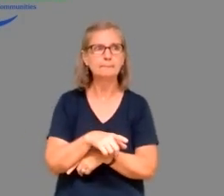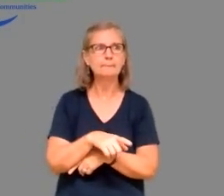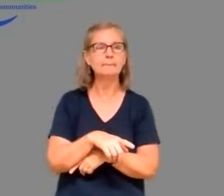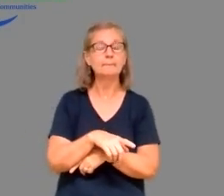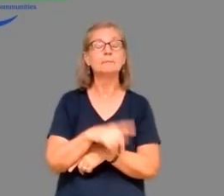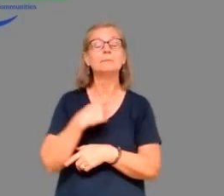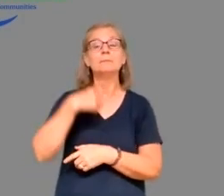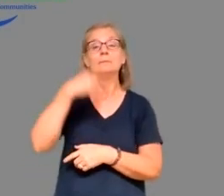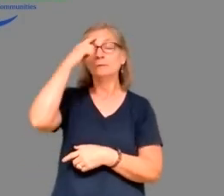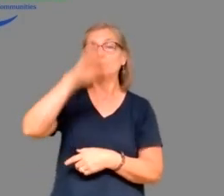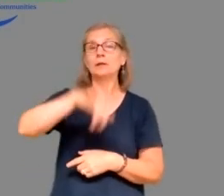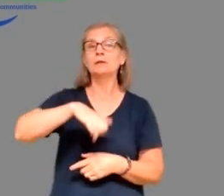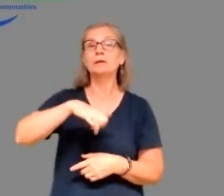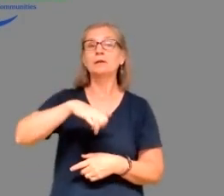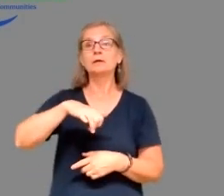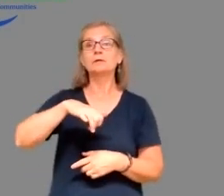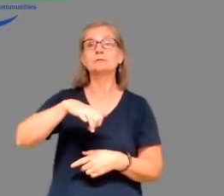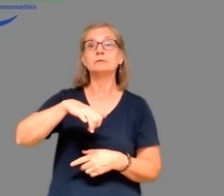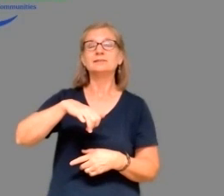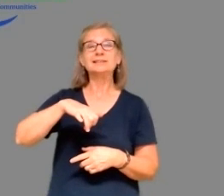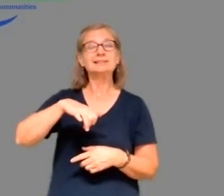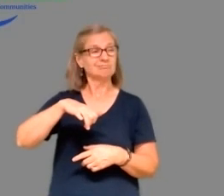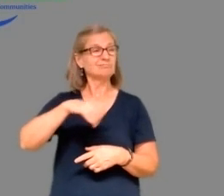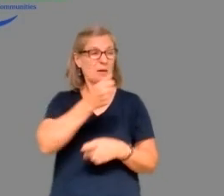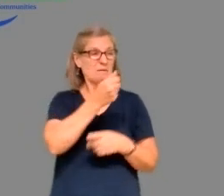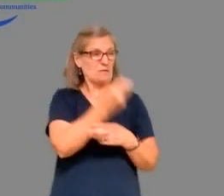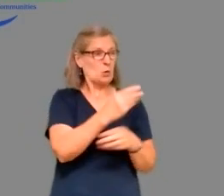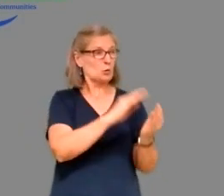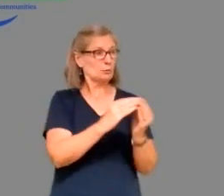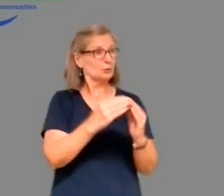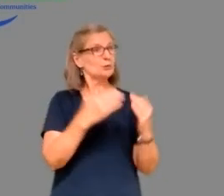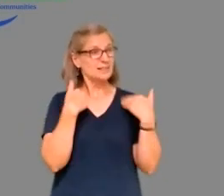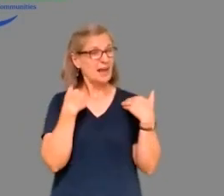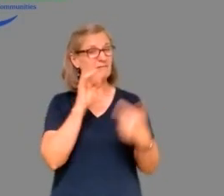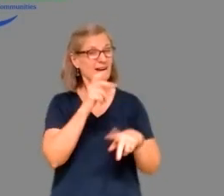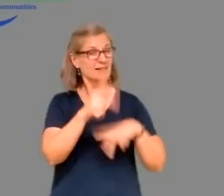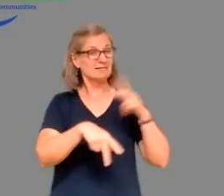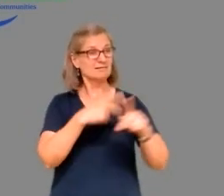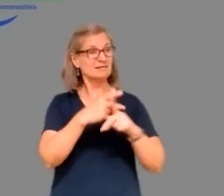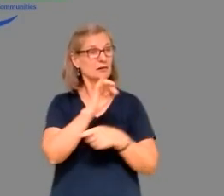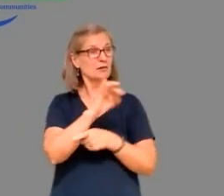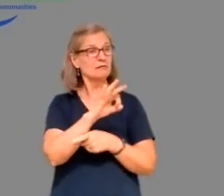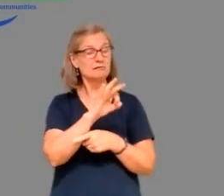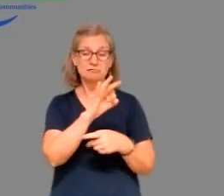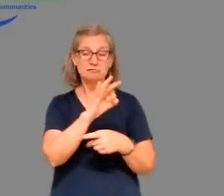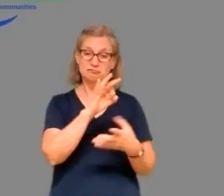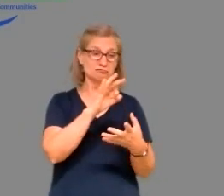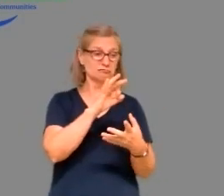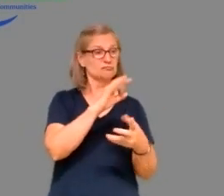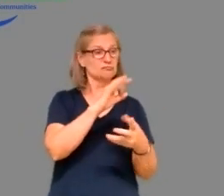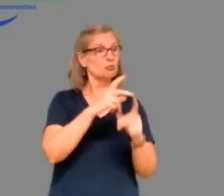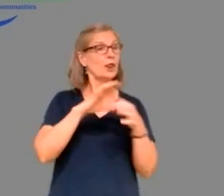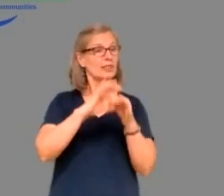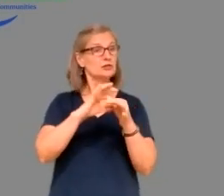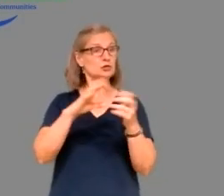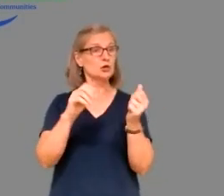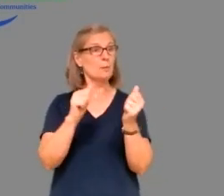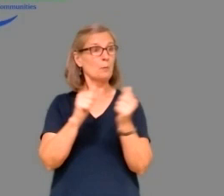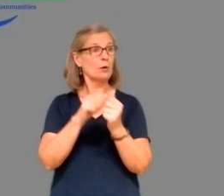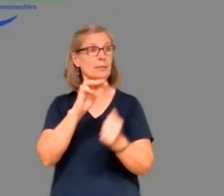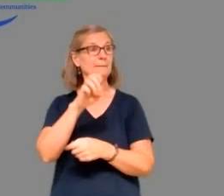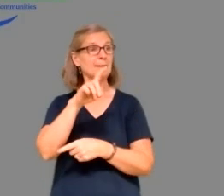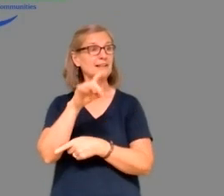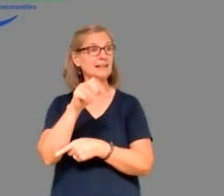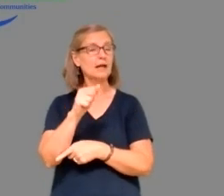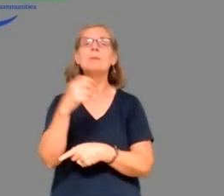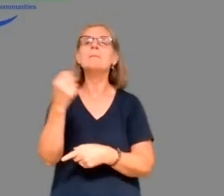And I think that there's not a lot of communities that have that kind of relationship with their local media. But again, that comes from having a small community. We don't